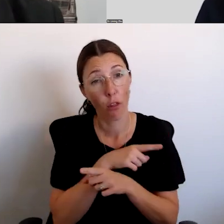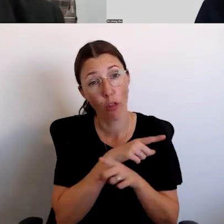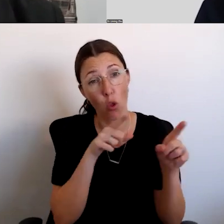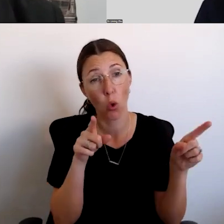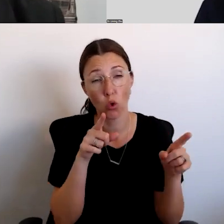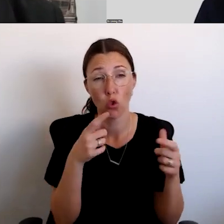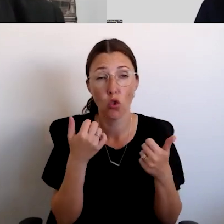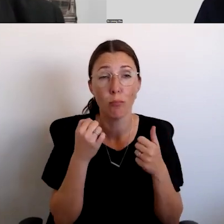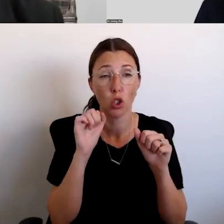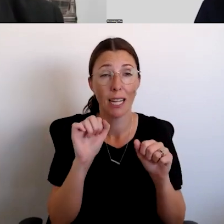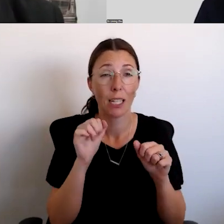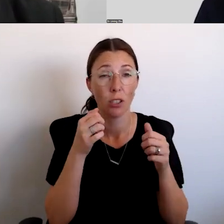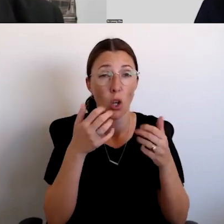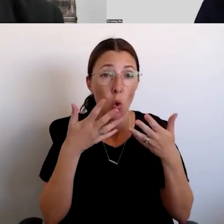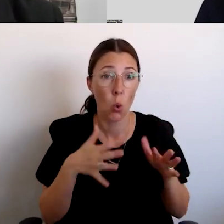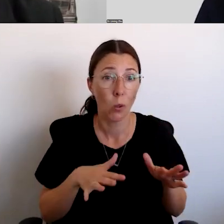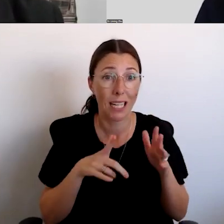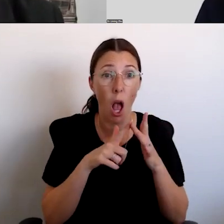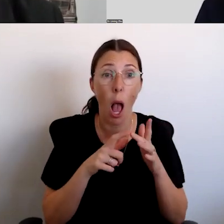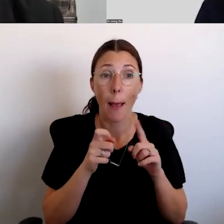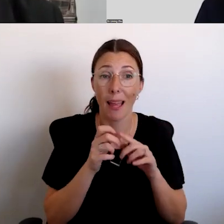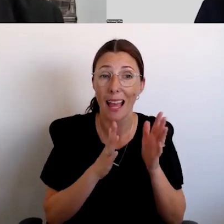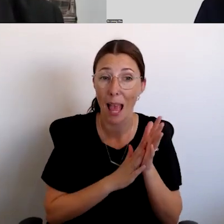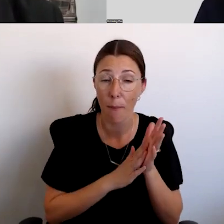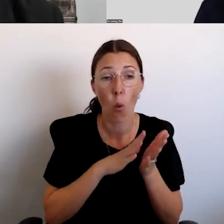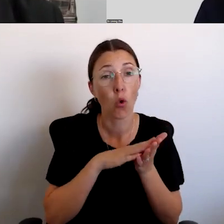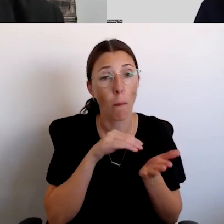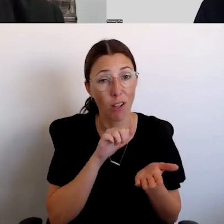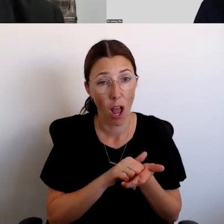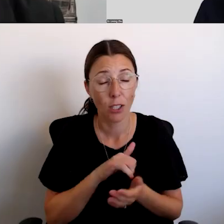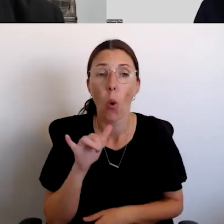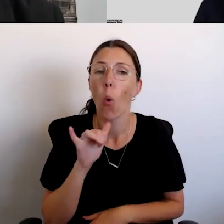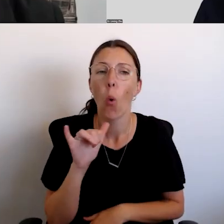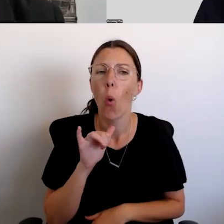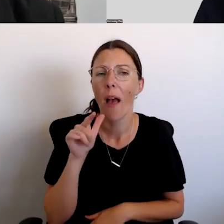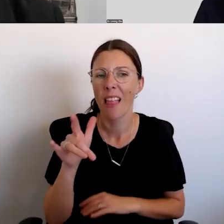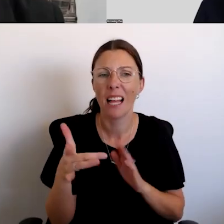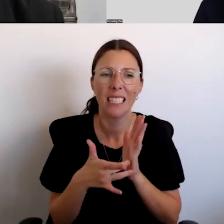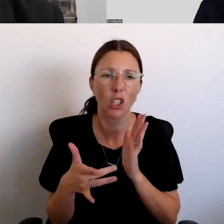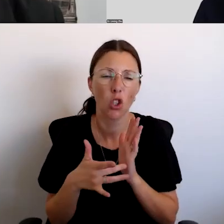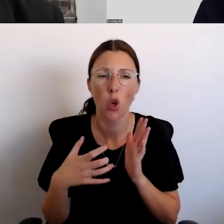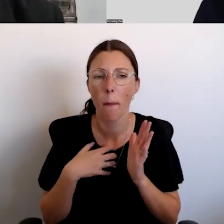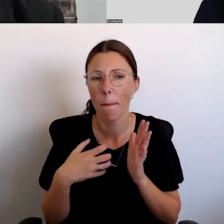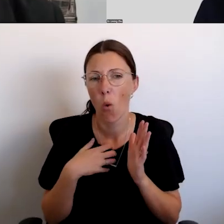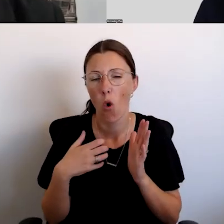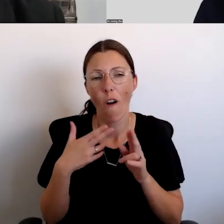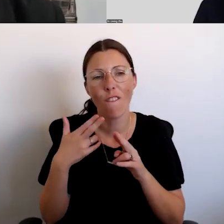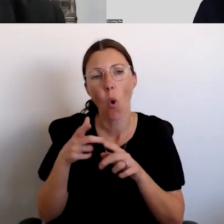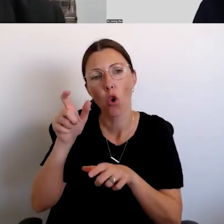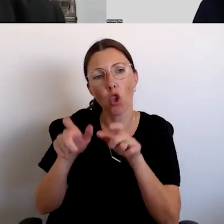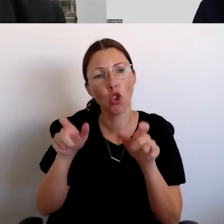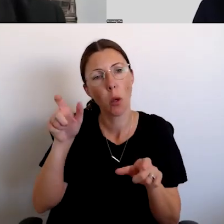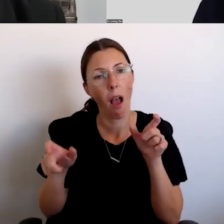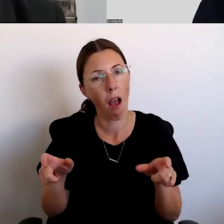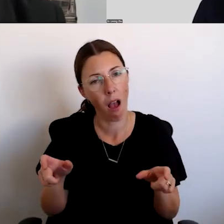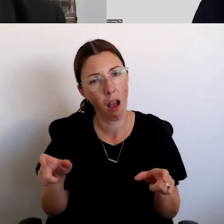of IP and copyright? Or is that technology more being developed in a consumer protection sense so that